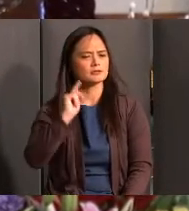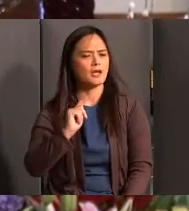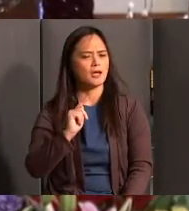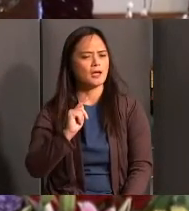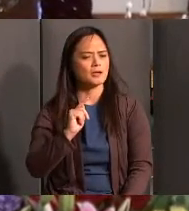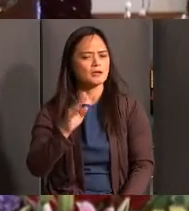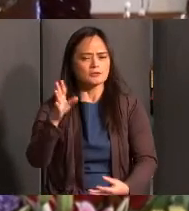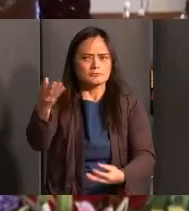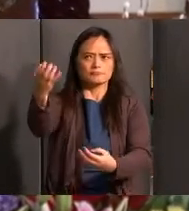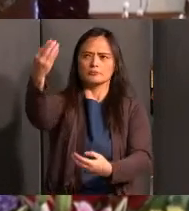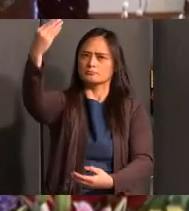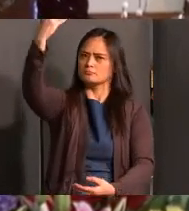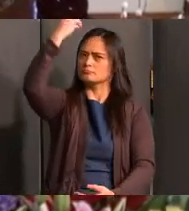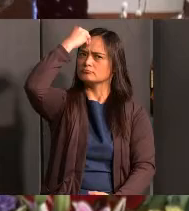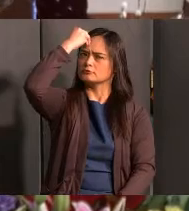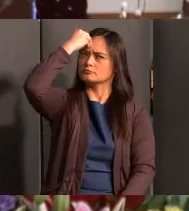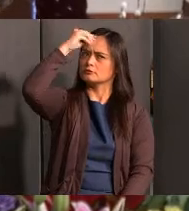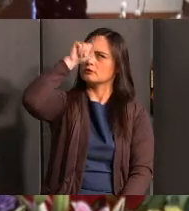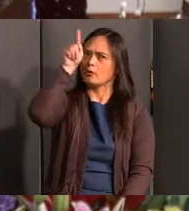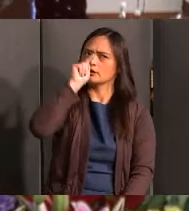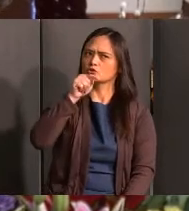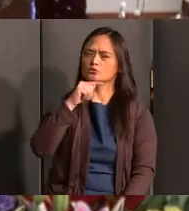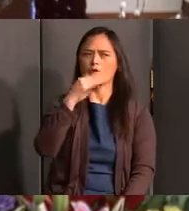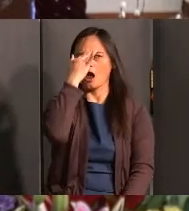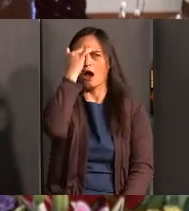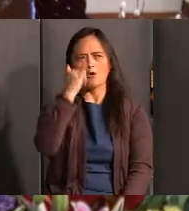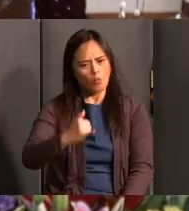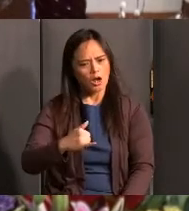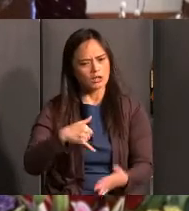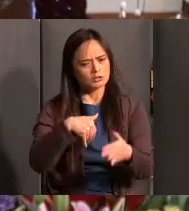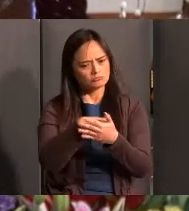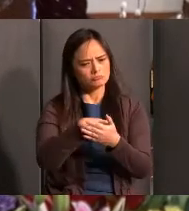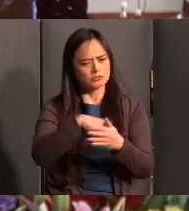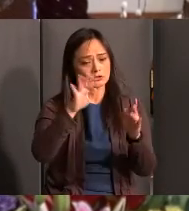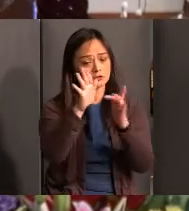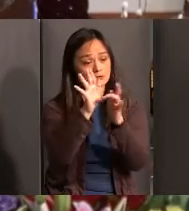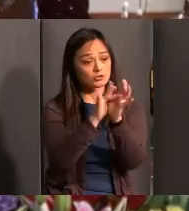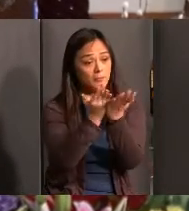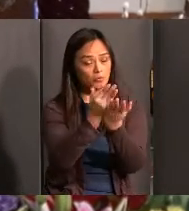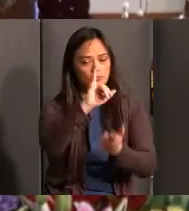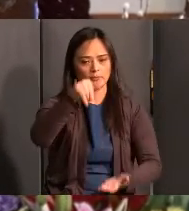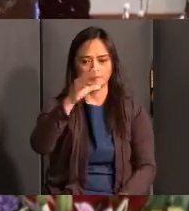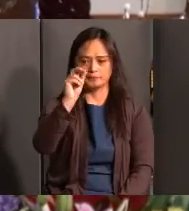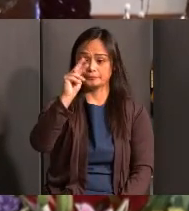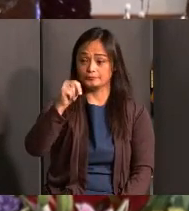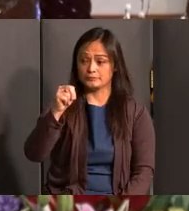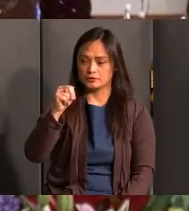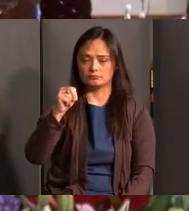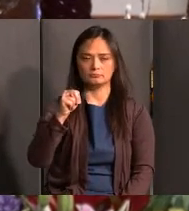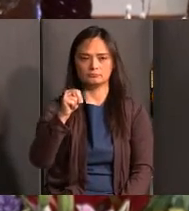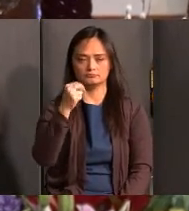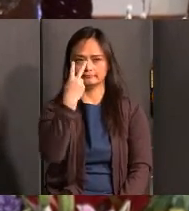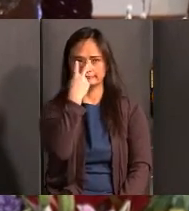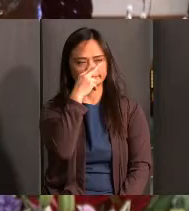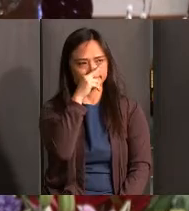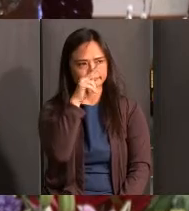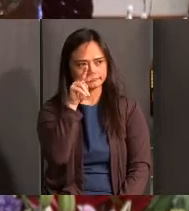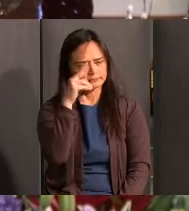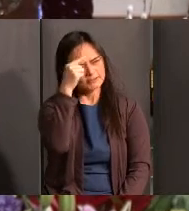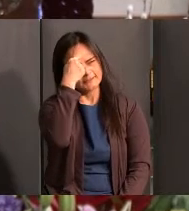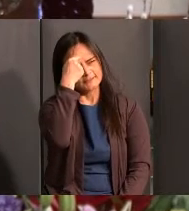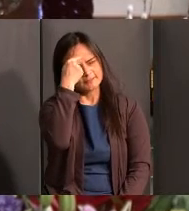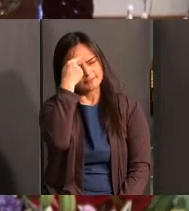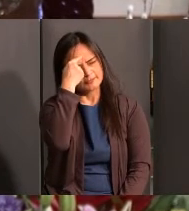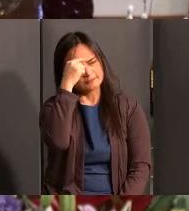it that in the book of John, at lalo doon sa kanyang mga pangako sa mga